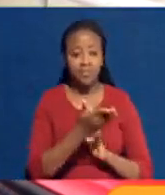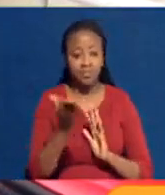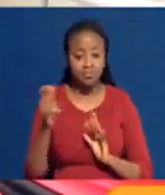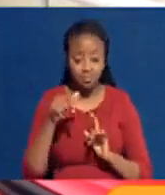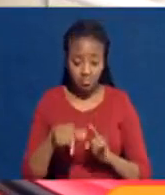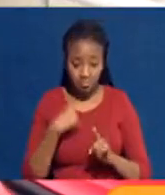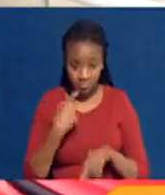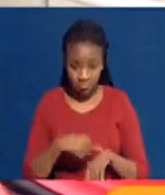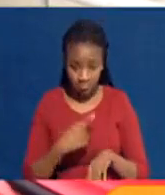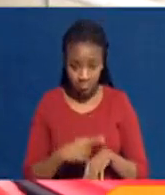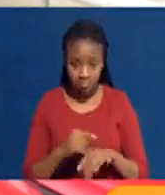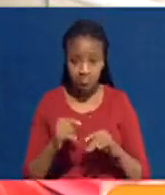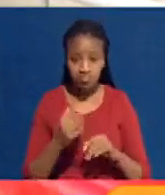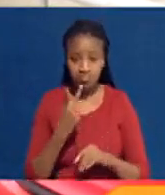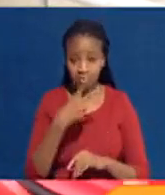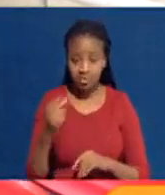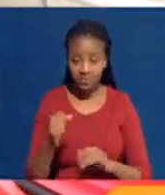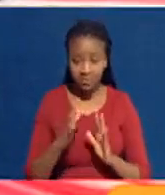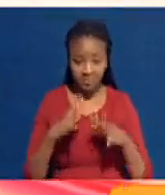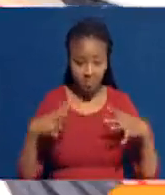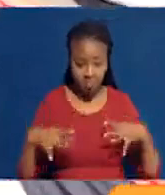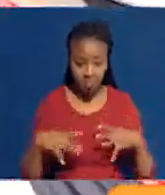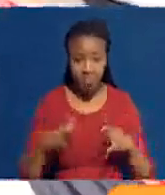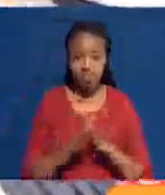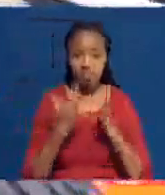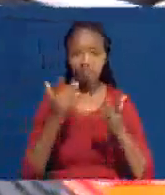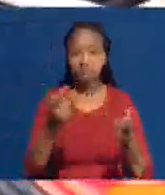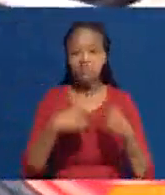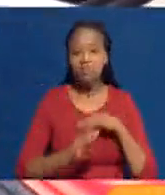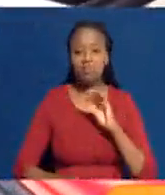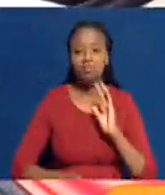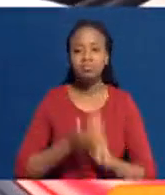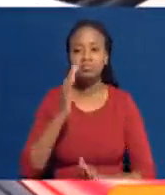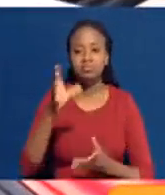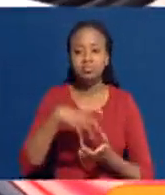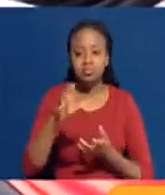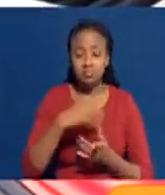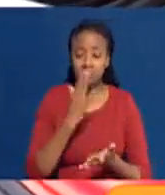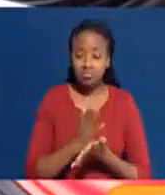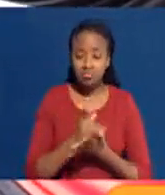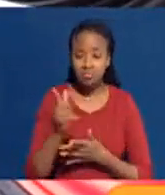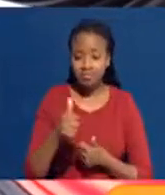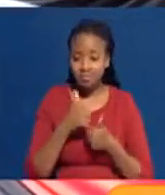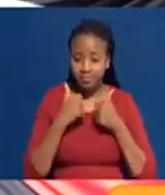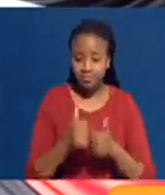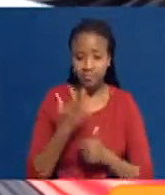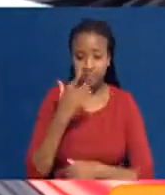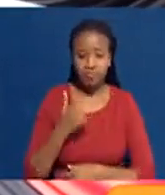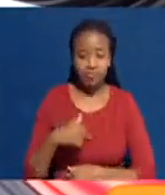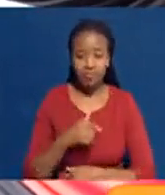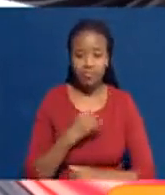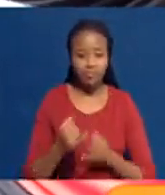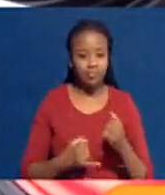during this period of Christmas, come to Quickmart. Show ya leo iko poa sababu kuna watangazaji mimi napenda kusikiza sana Musyi